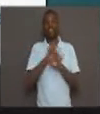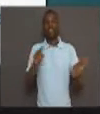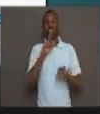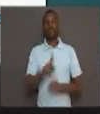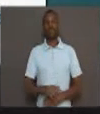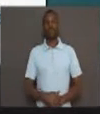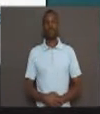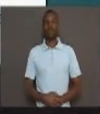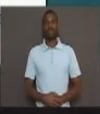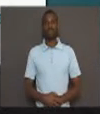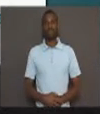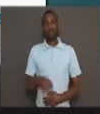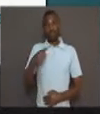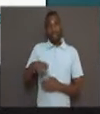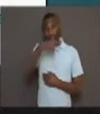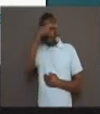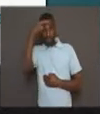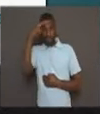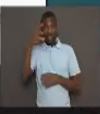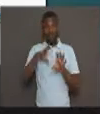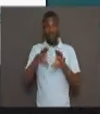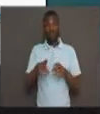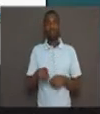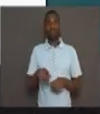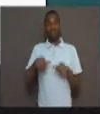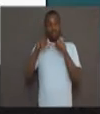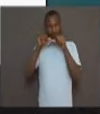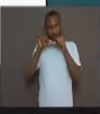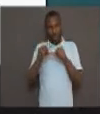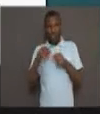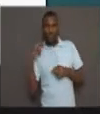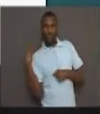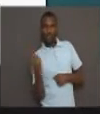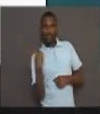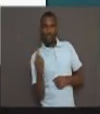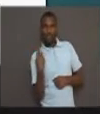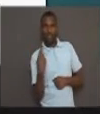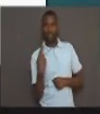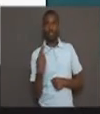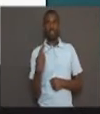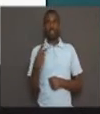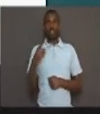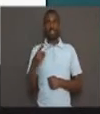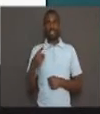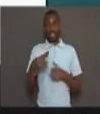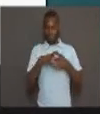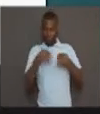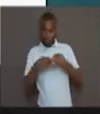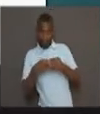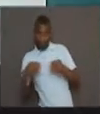field, which is caused by the constant rotation of the